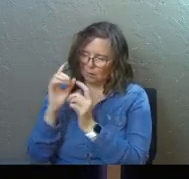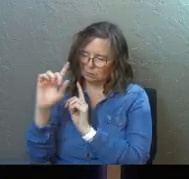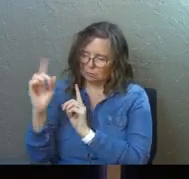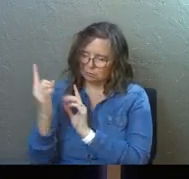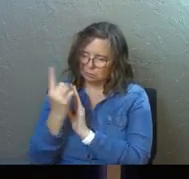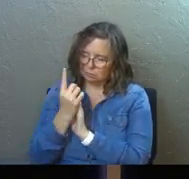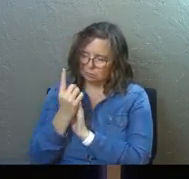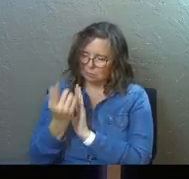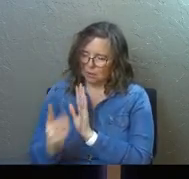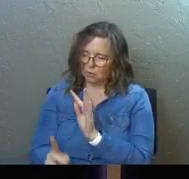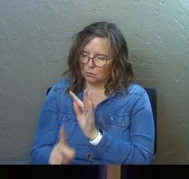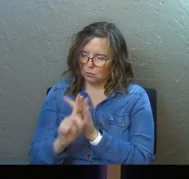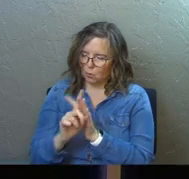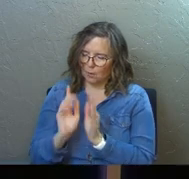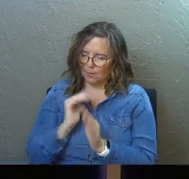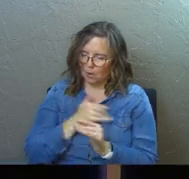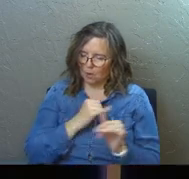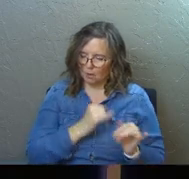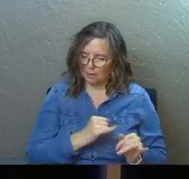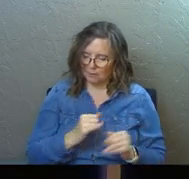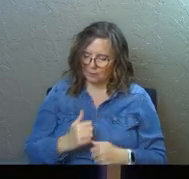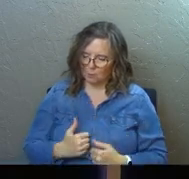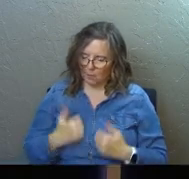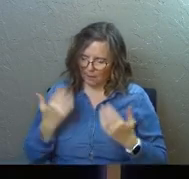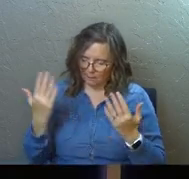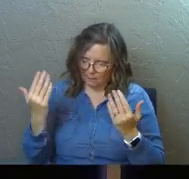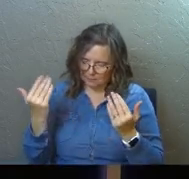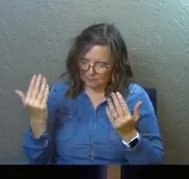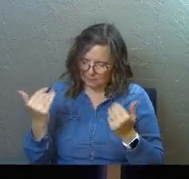So Lord, would you come and show up in our individual lives?